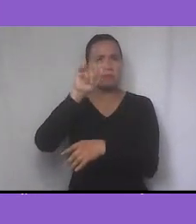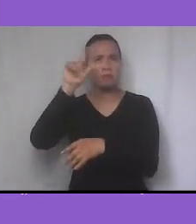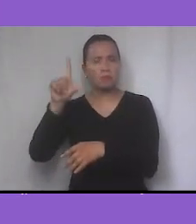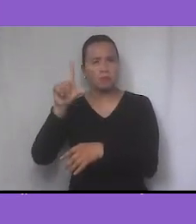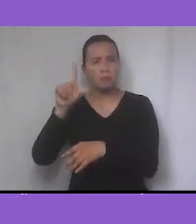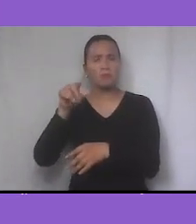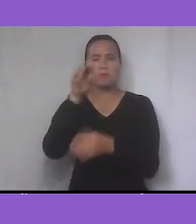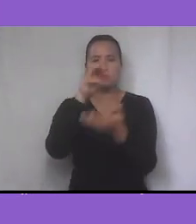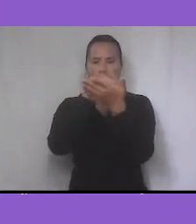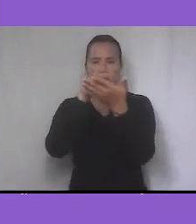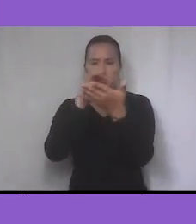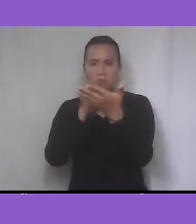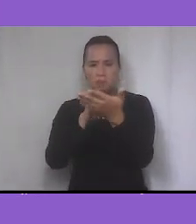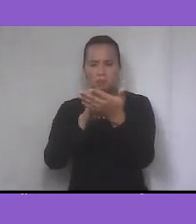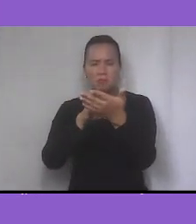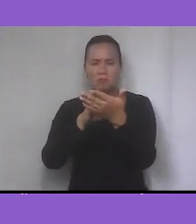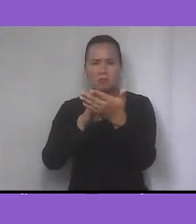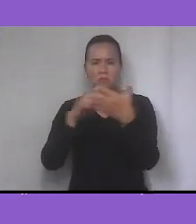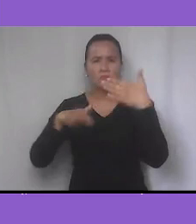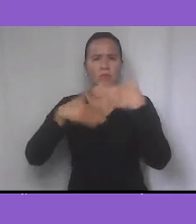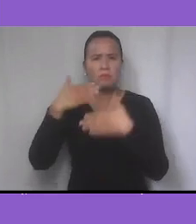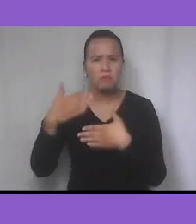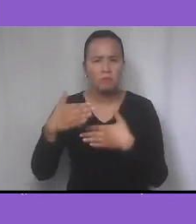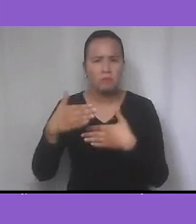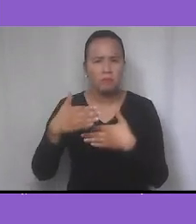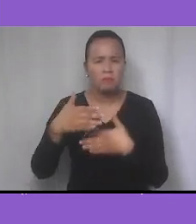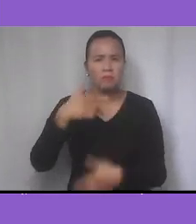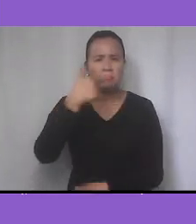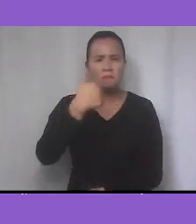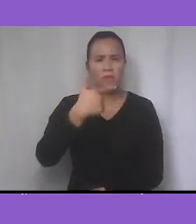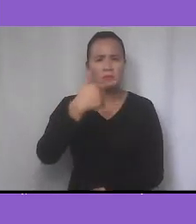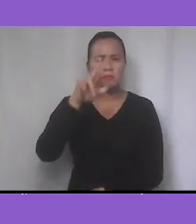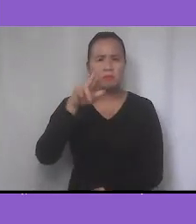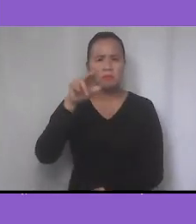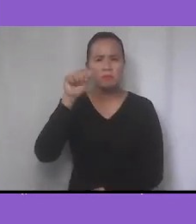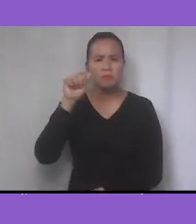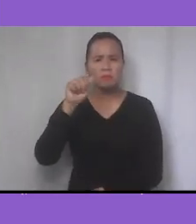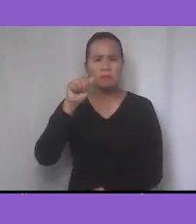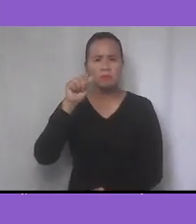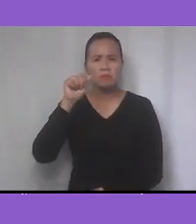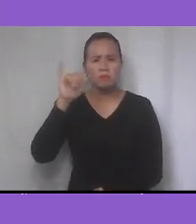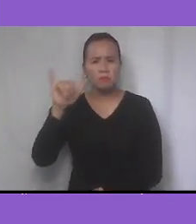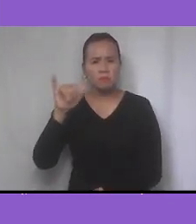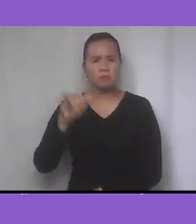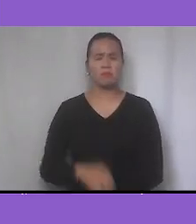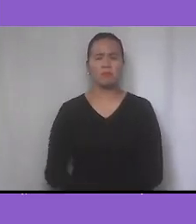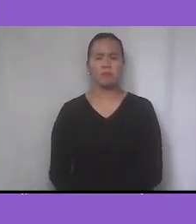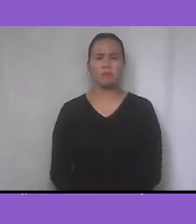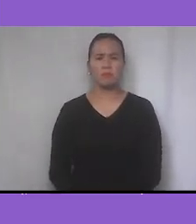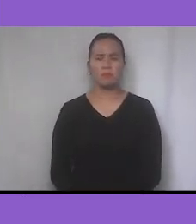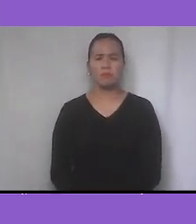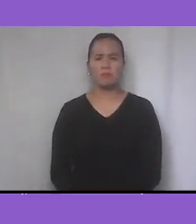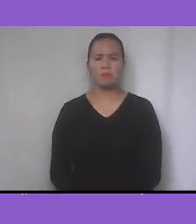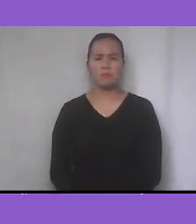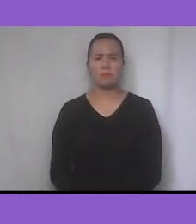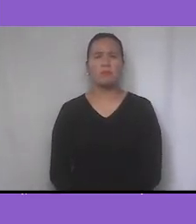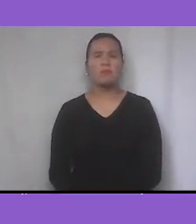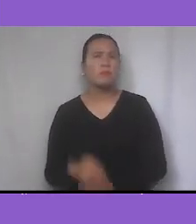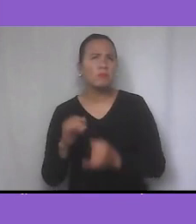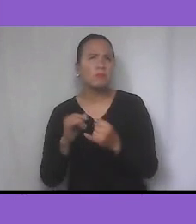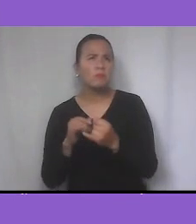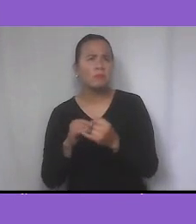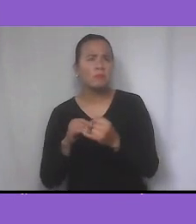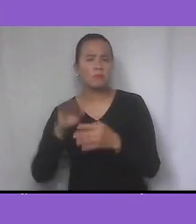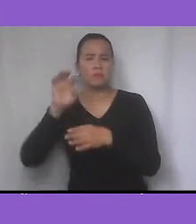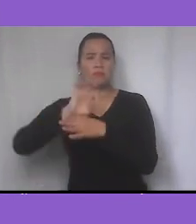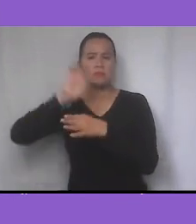gray? Ang ibabaybay ko, gray. Saan ko nadinirig ang A? It's at the end. Tama.